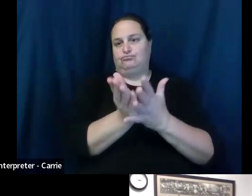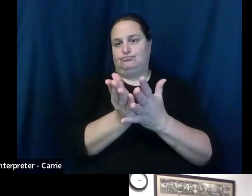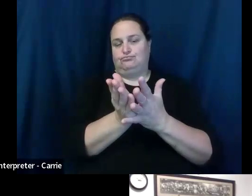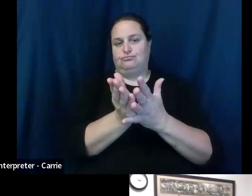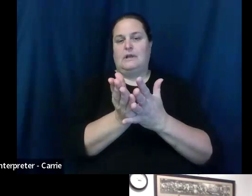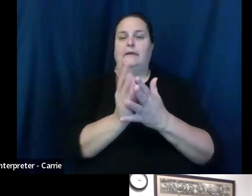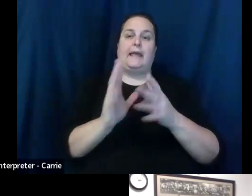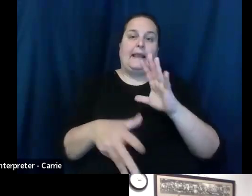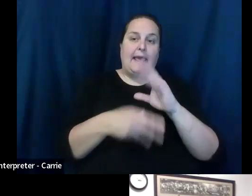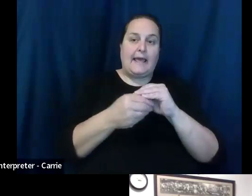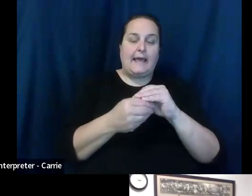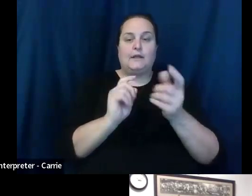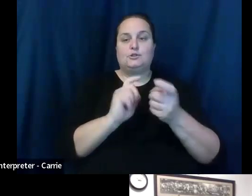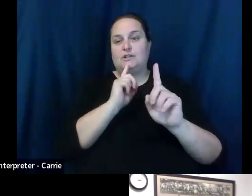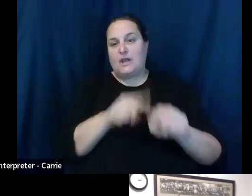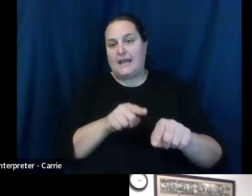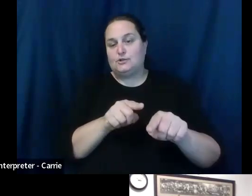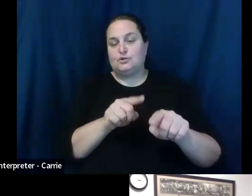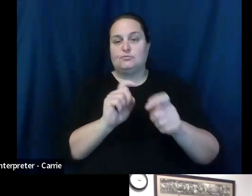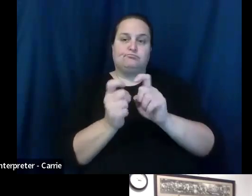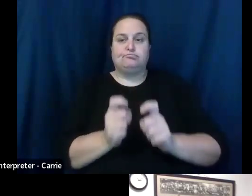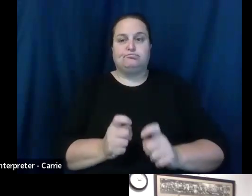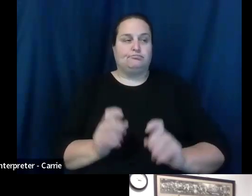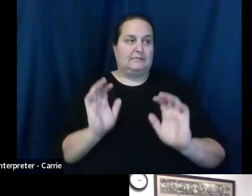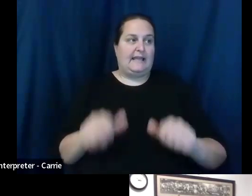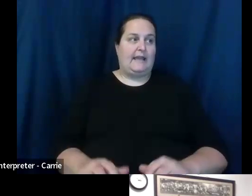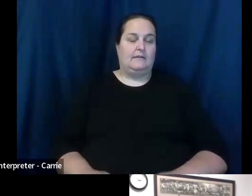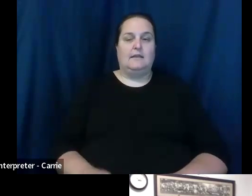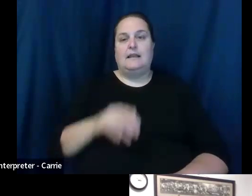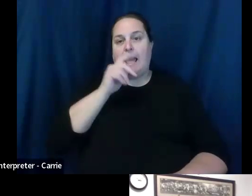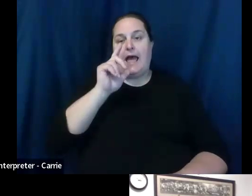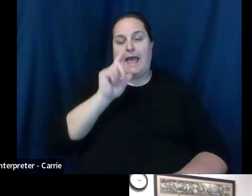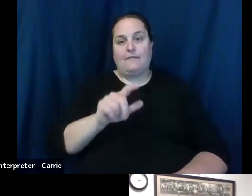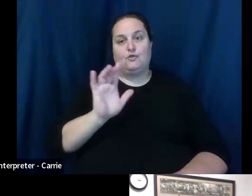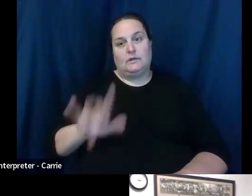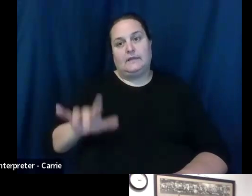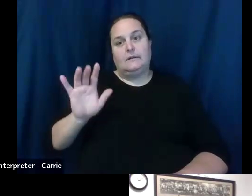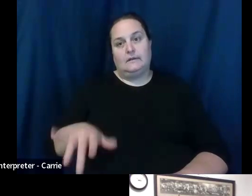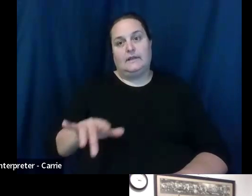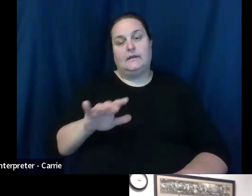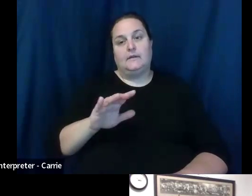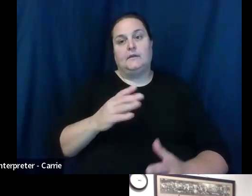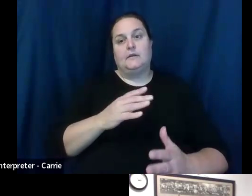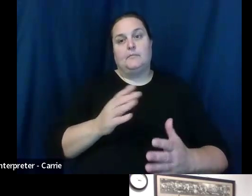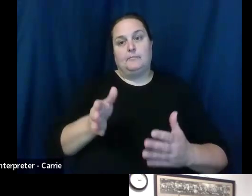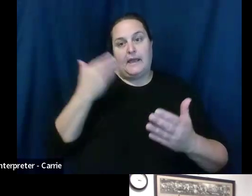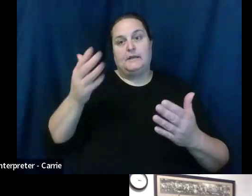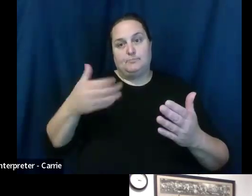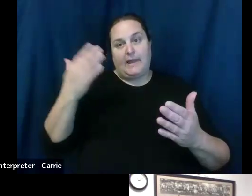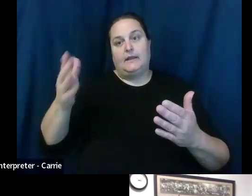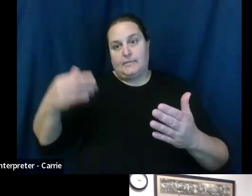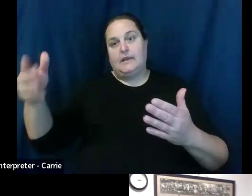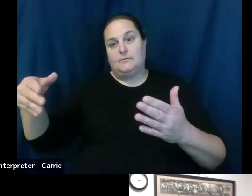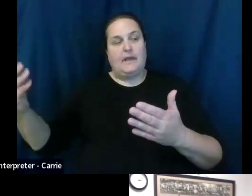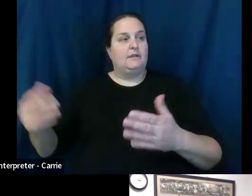add things, you can change your answers. And you don't have to just go clicking through manually. Once you click